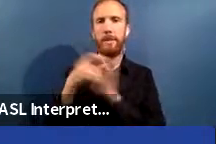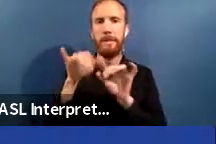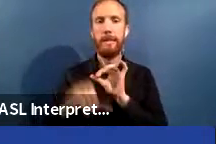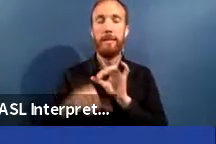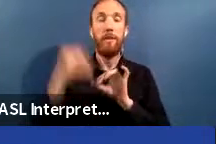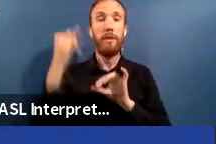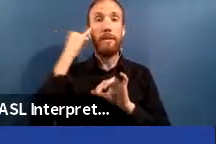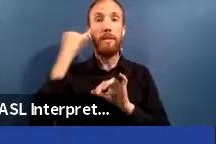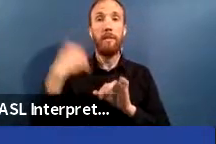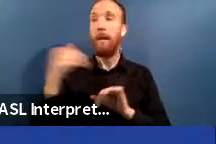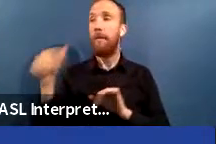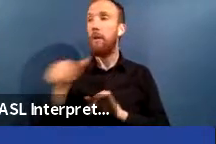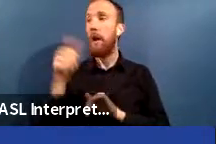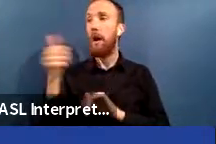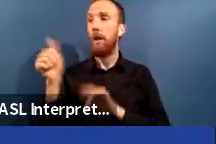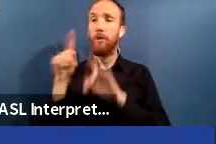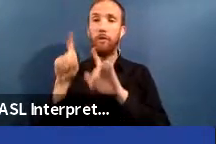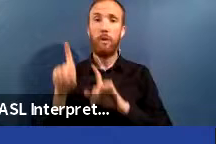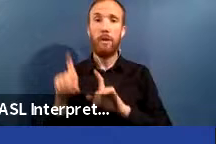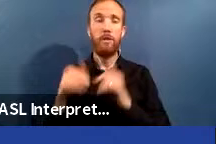now.